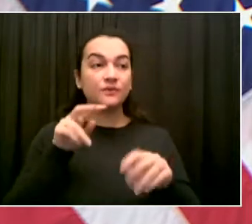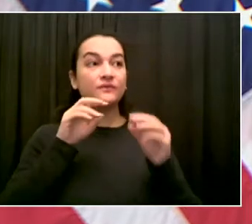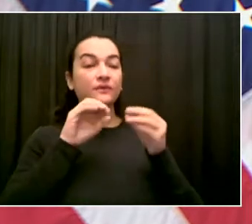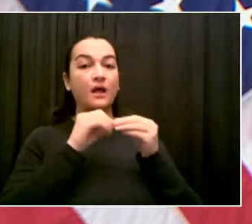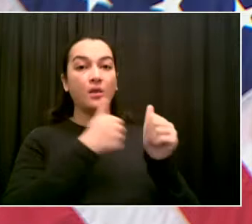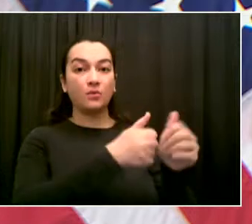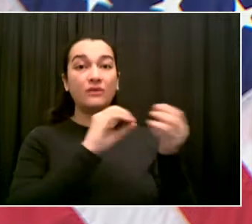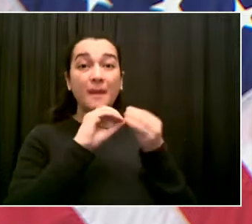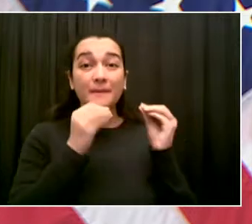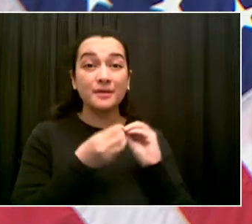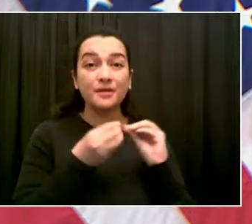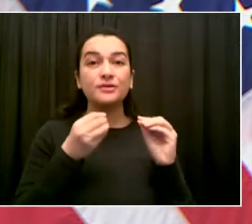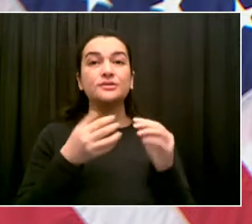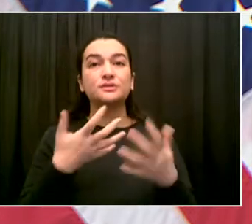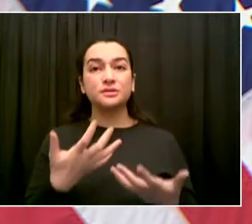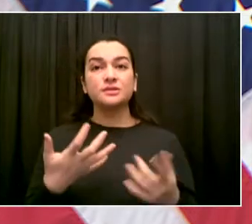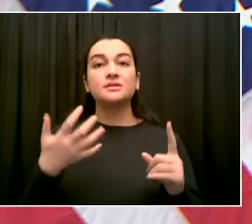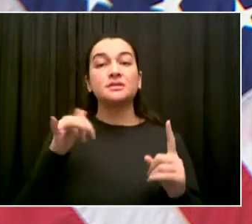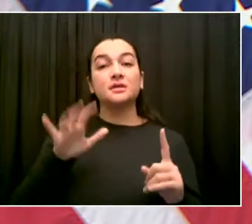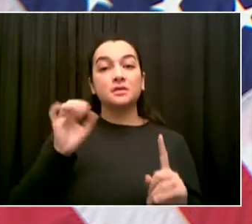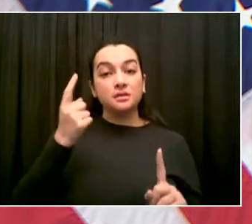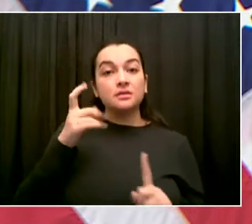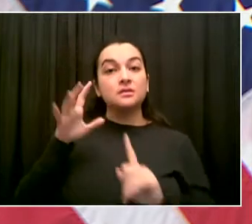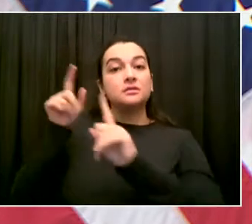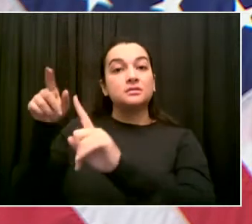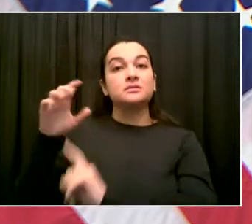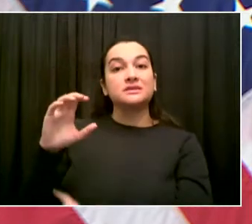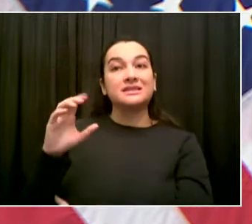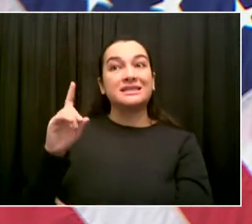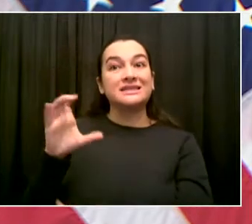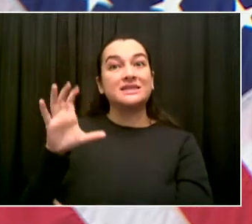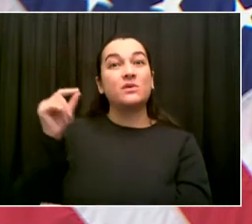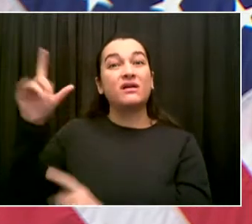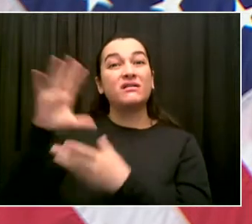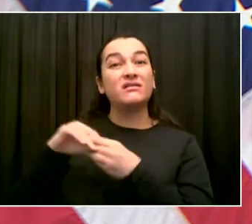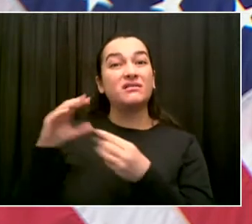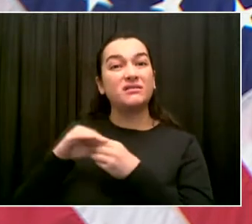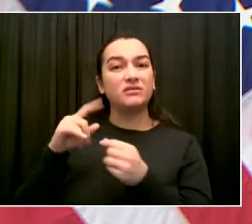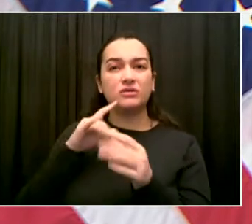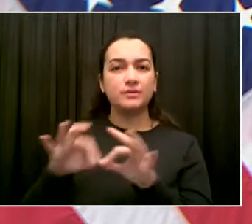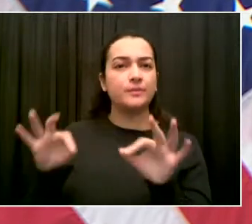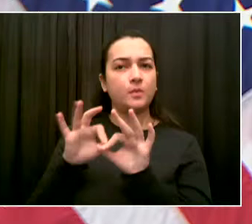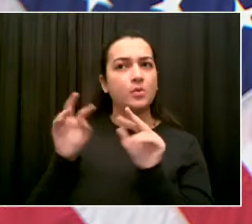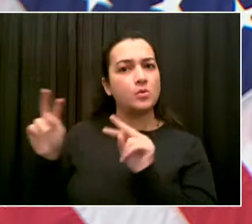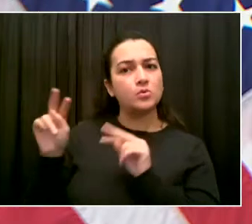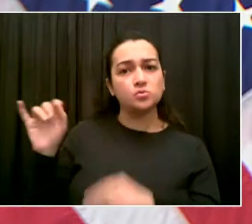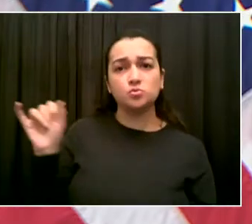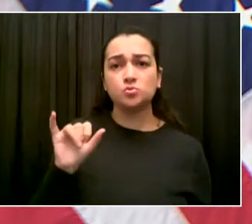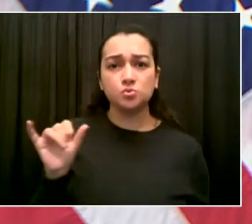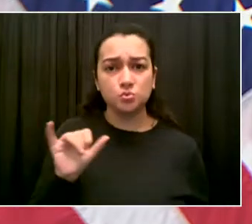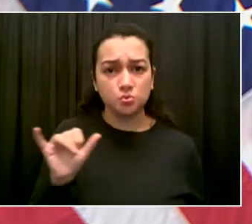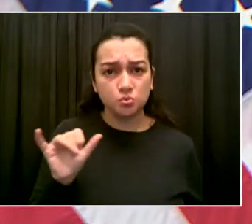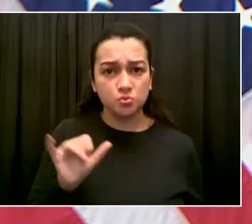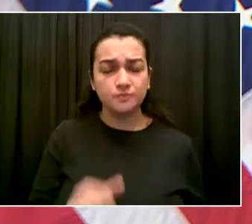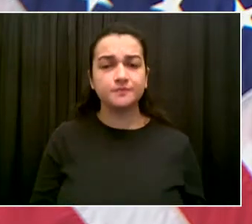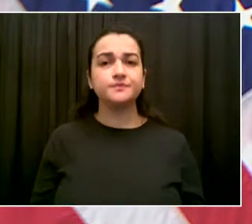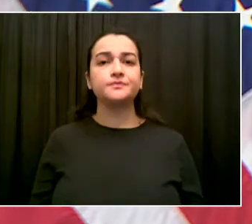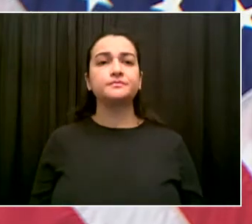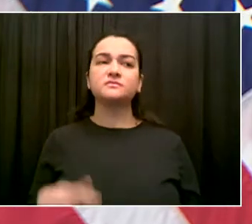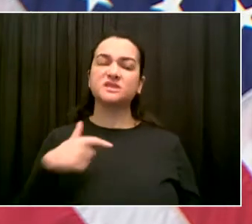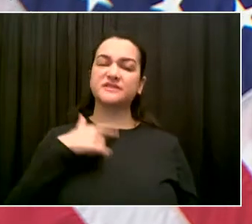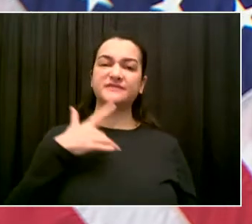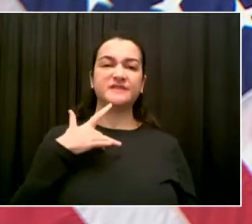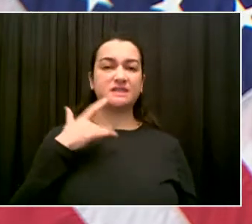experts, we can now confidently make updates to our closure policies and adapt to deliver a more targeted,